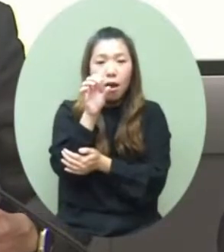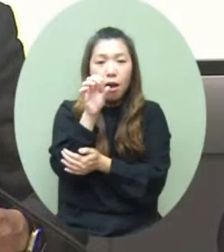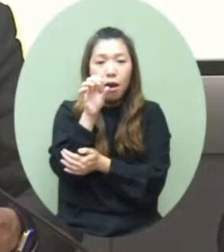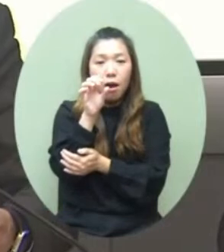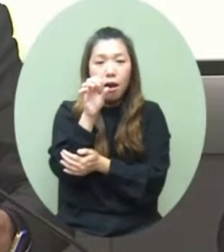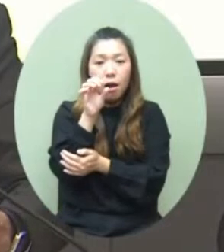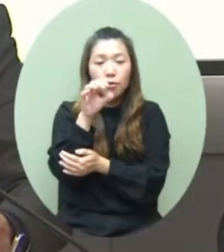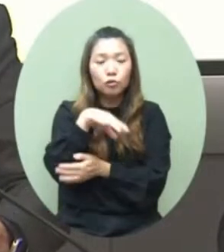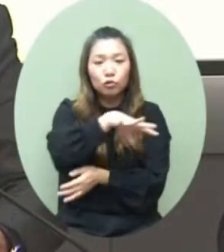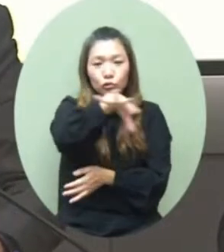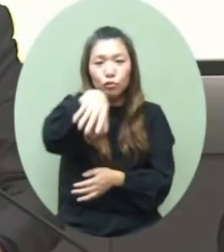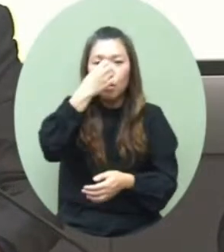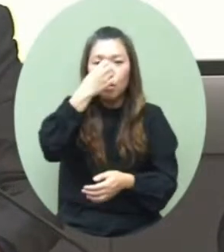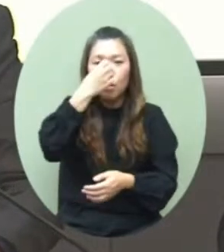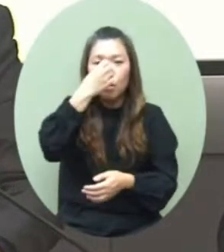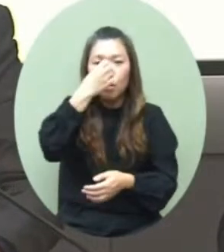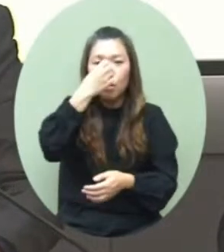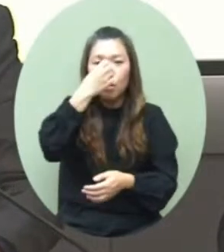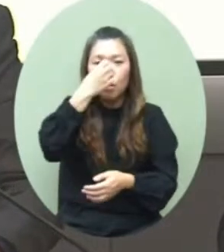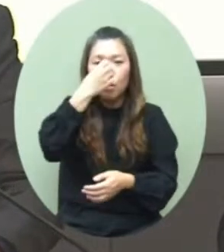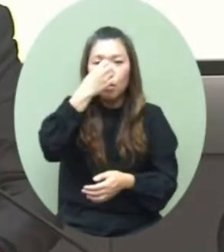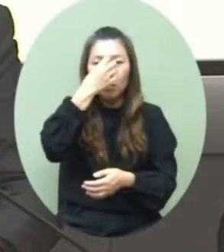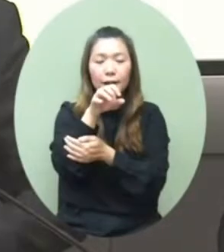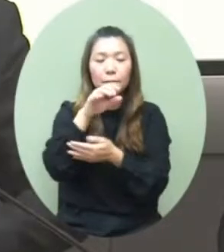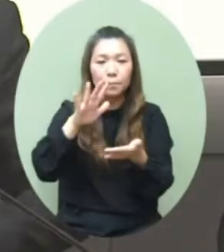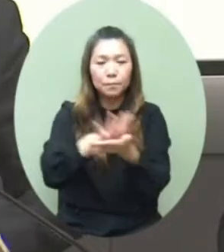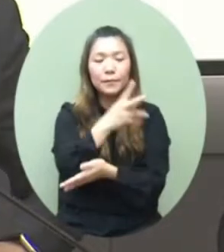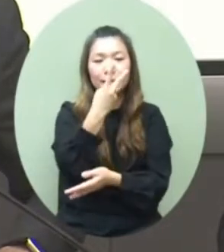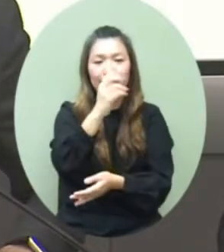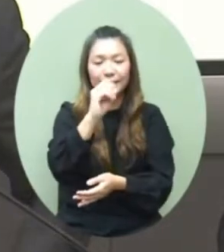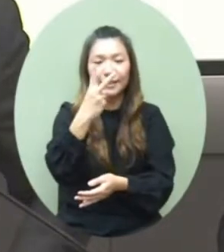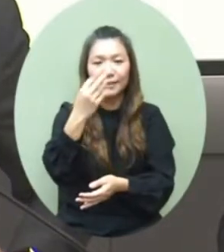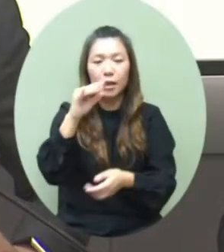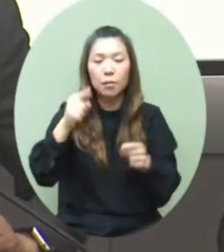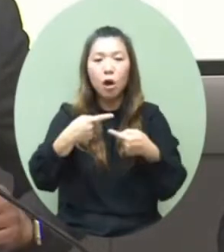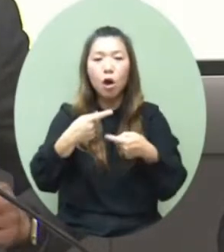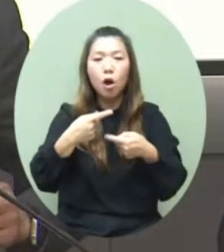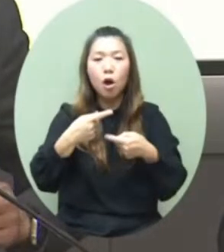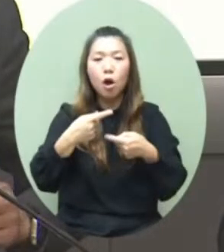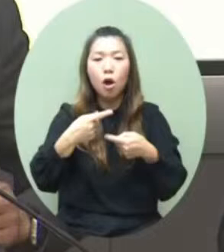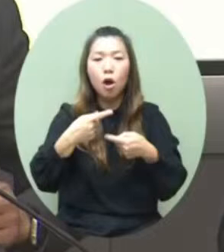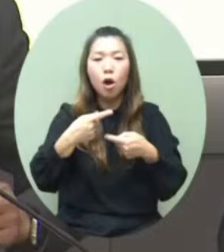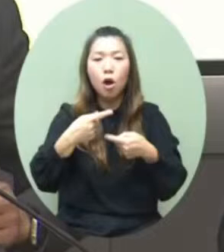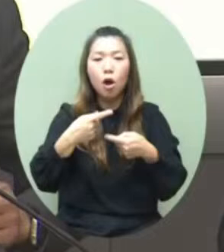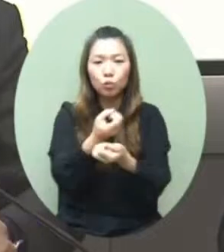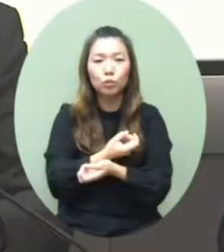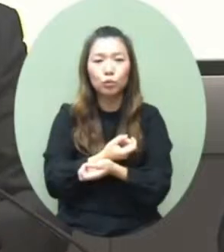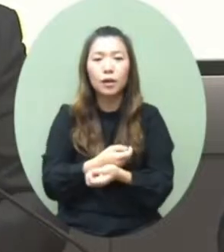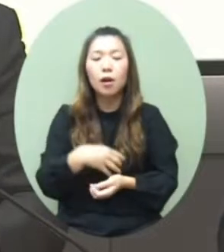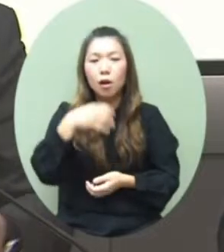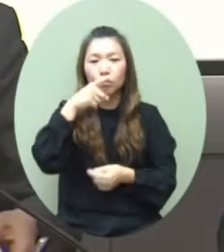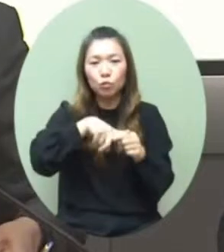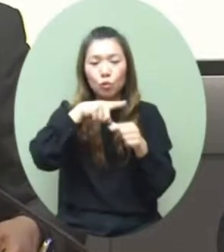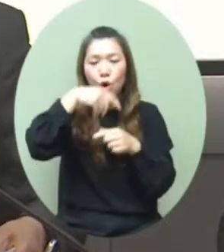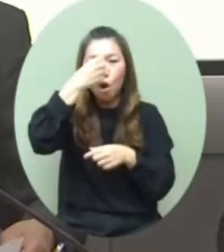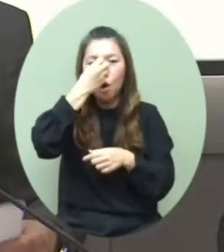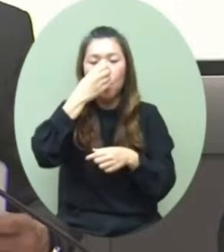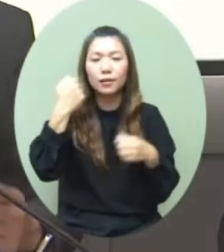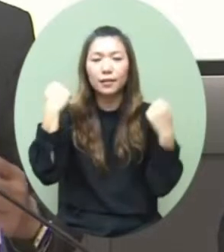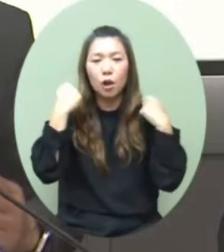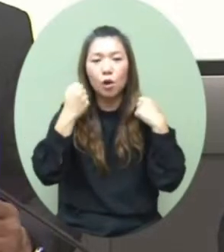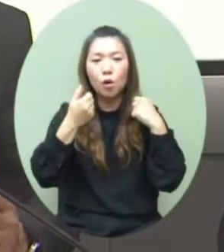The Hong Kong Theatres Association will organize Cinema Day 2023, Ocean Park Chill All